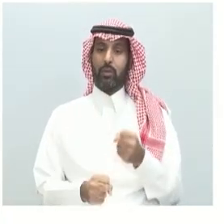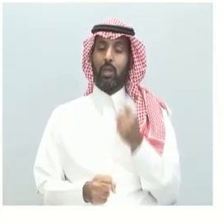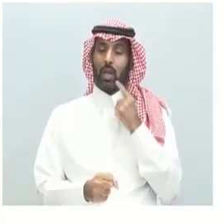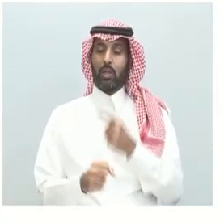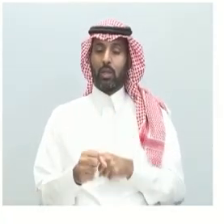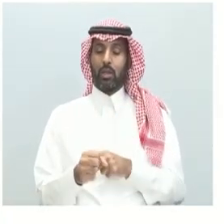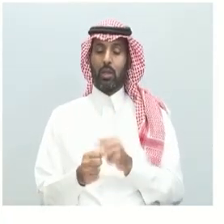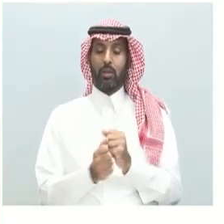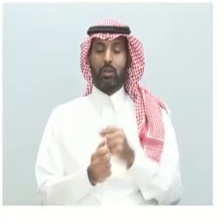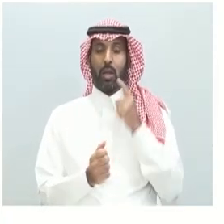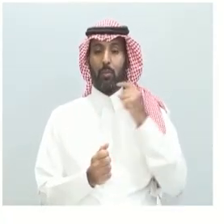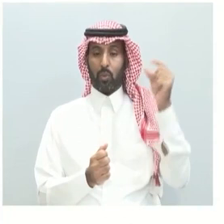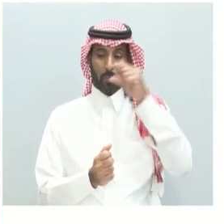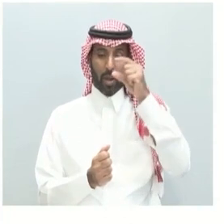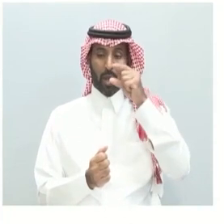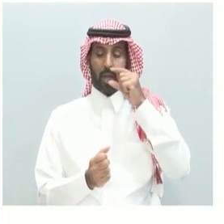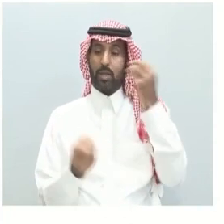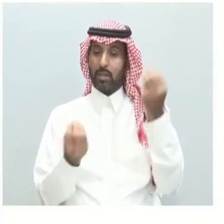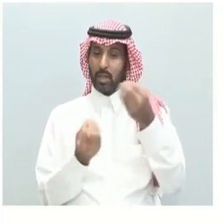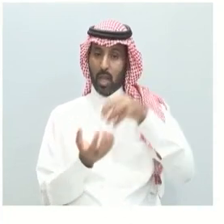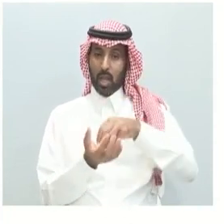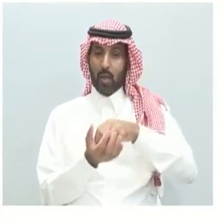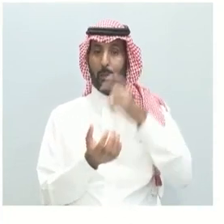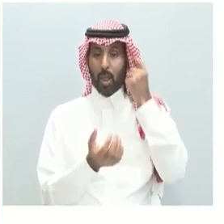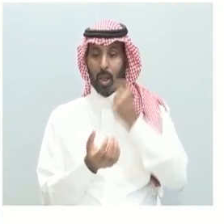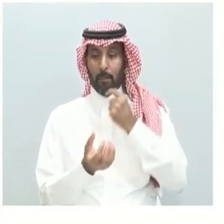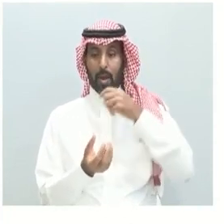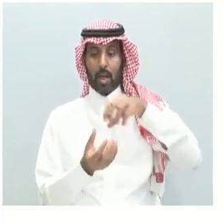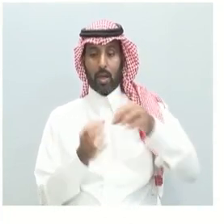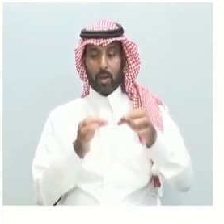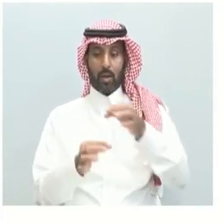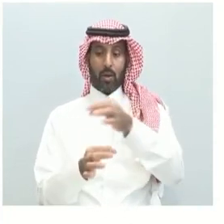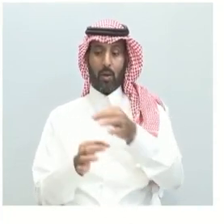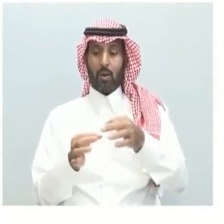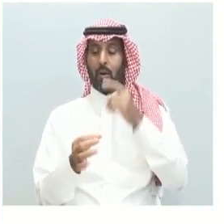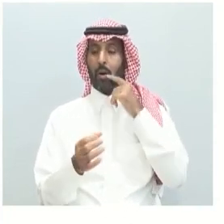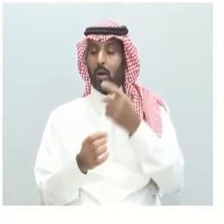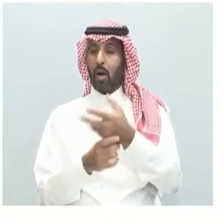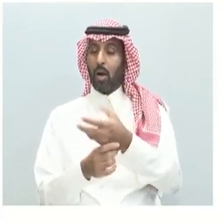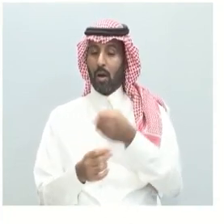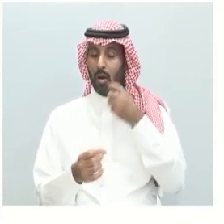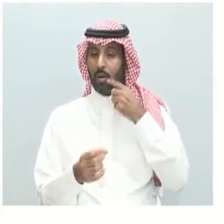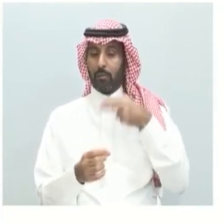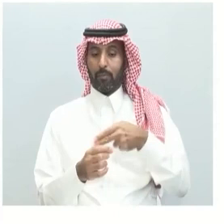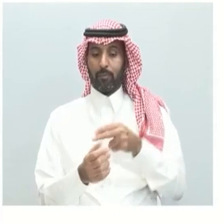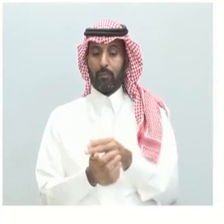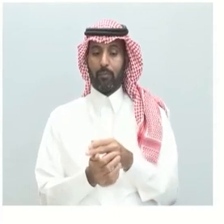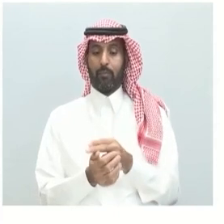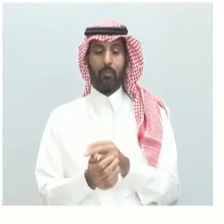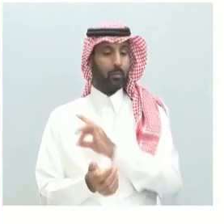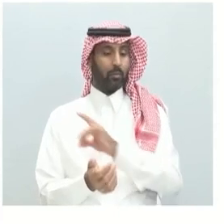is part of the UAE, but it has many oil reserves as Abu Dhabi.